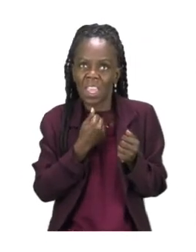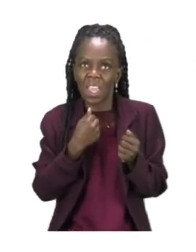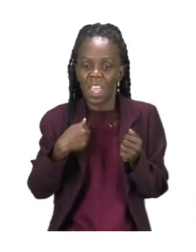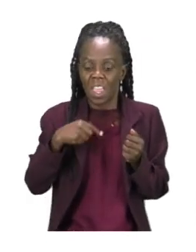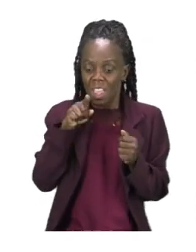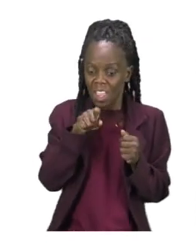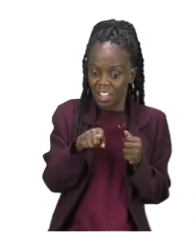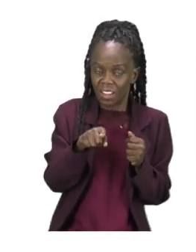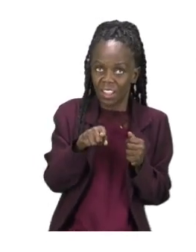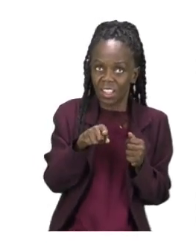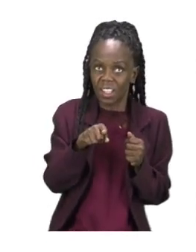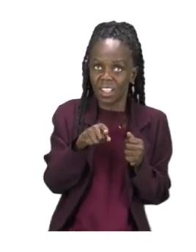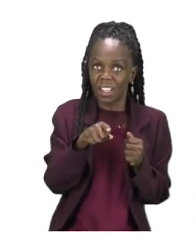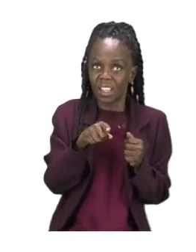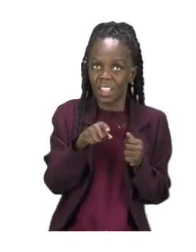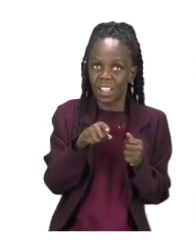their,